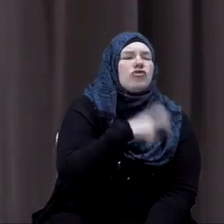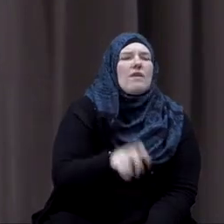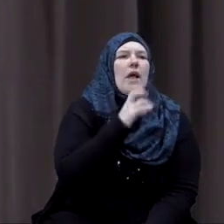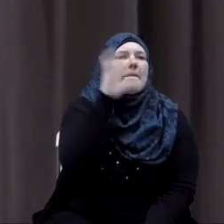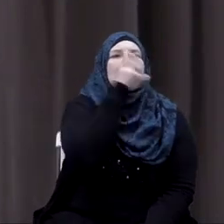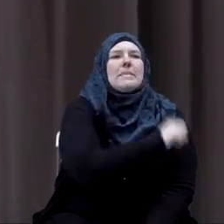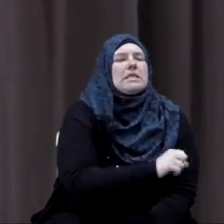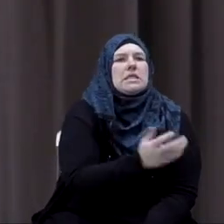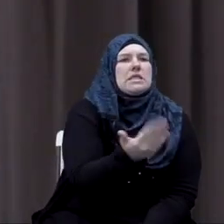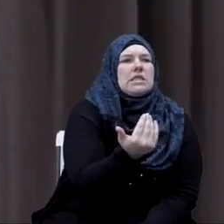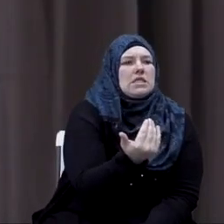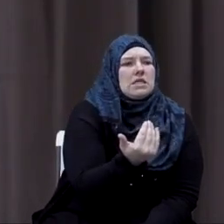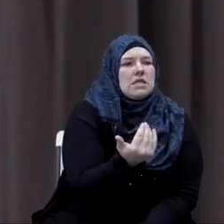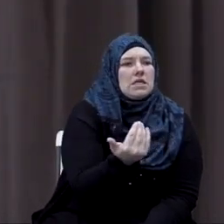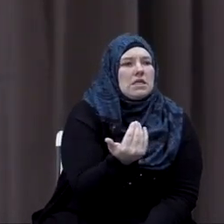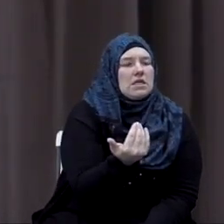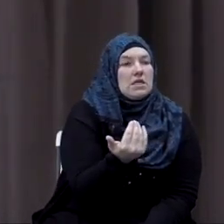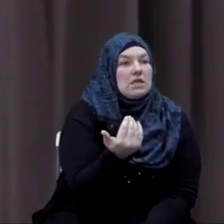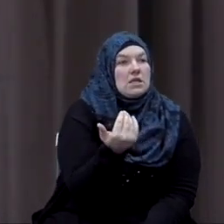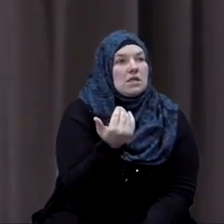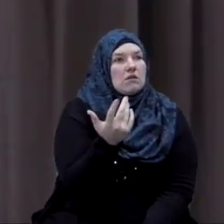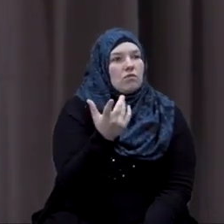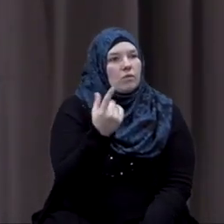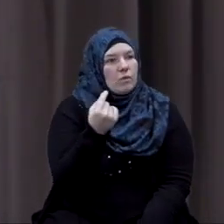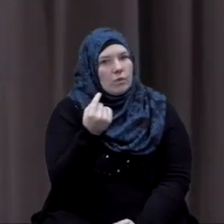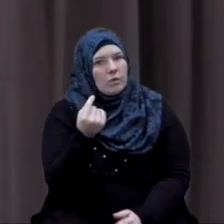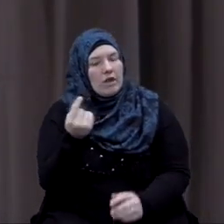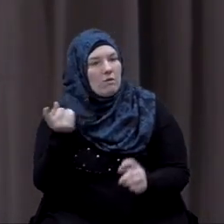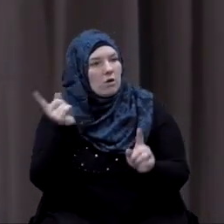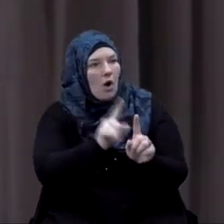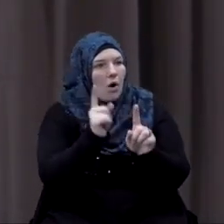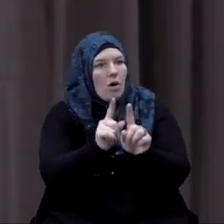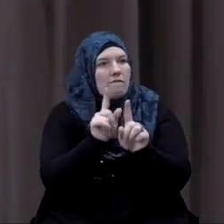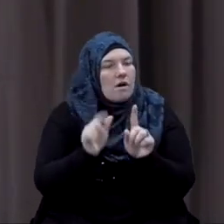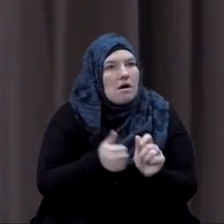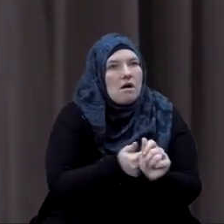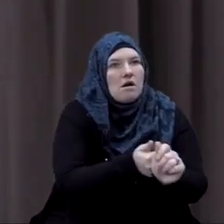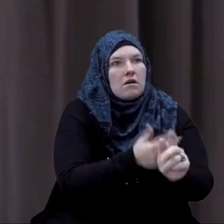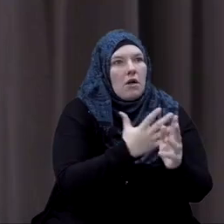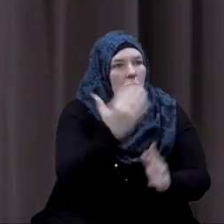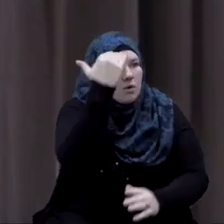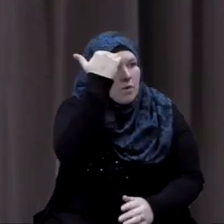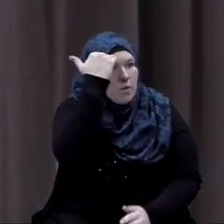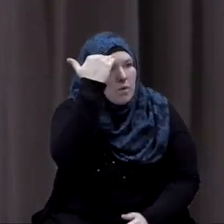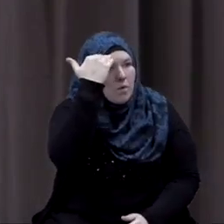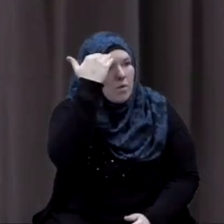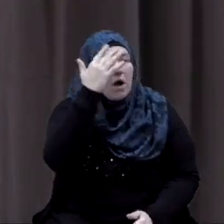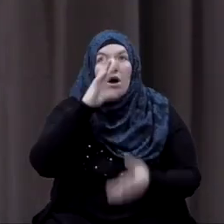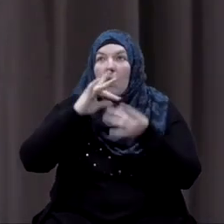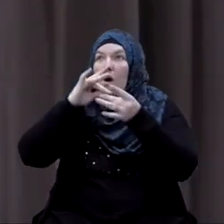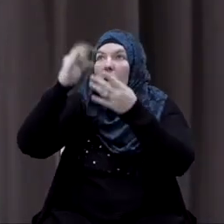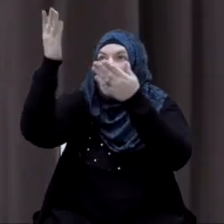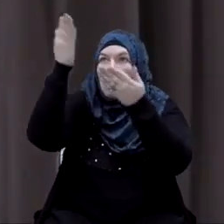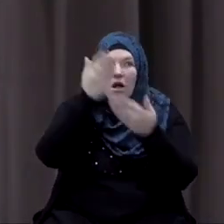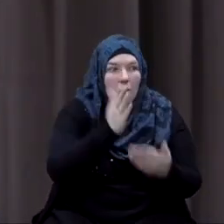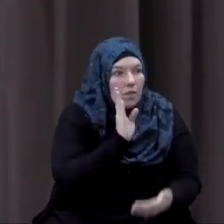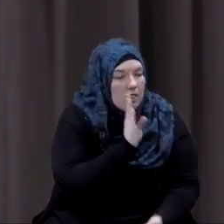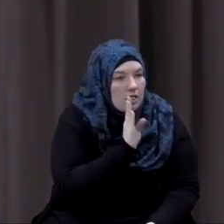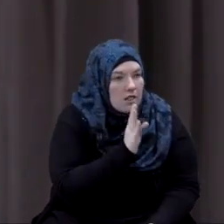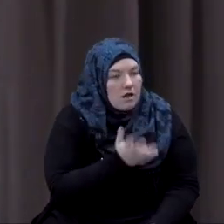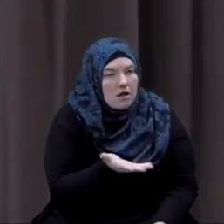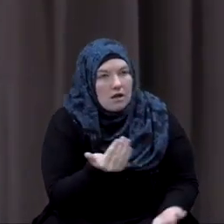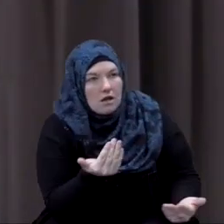part. No, they would get it. They will fill themselves in because they were keen to complete and